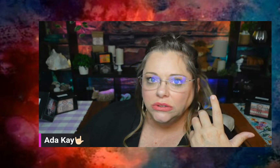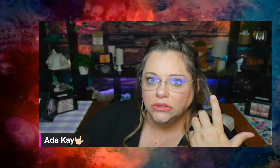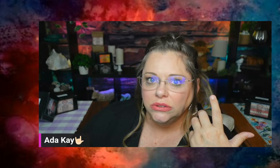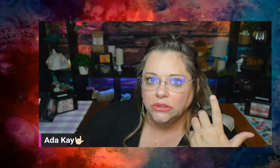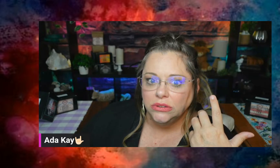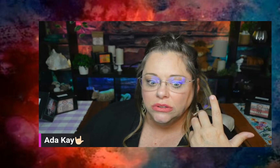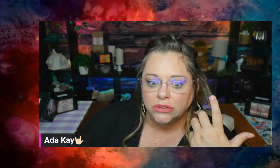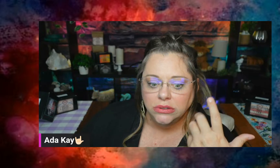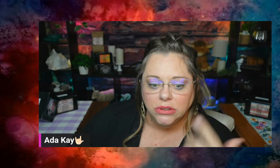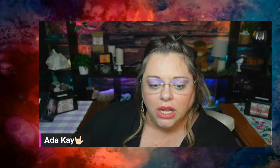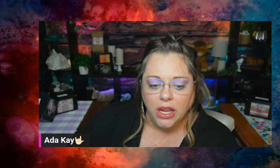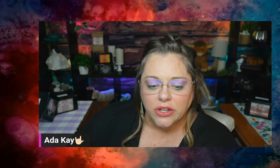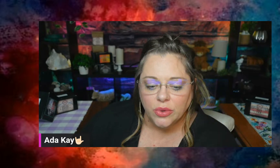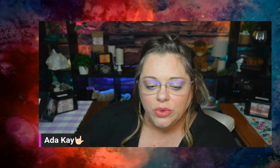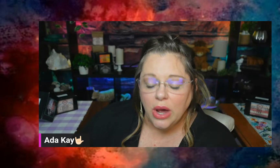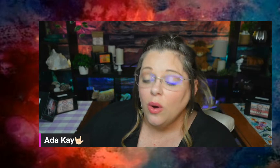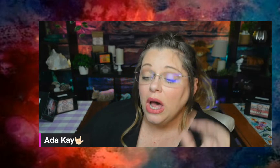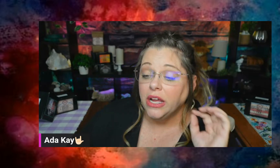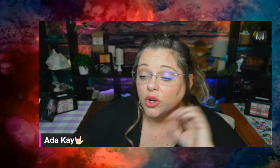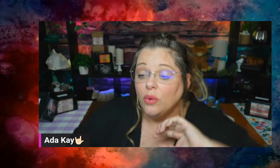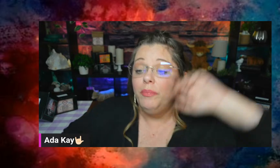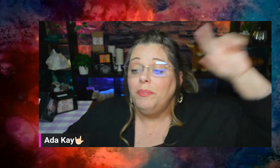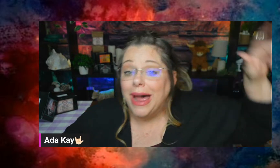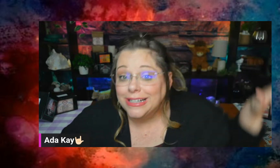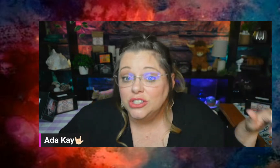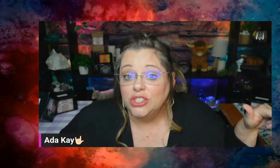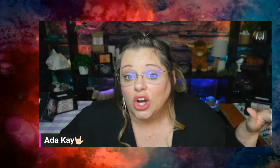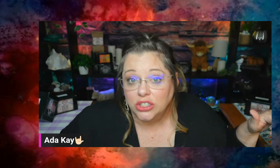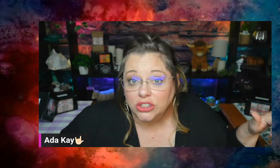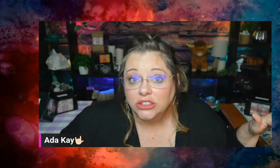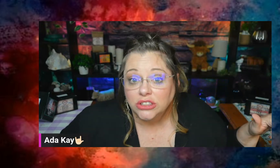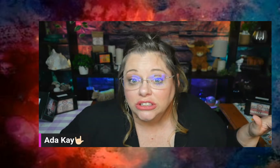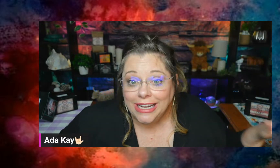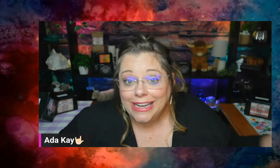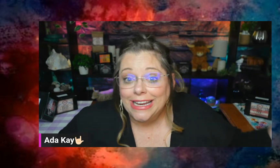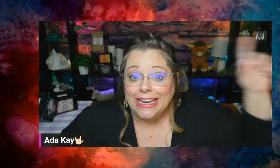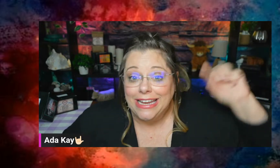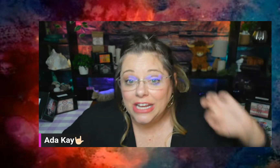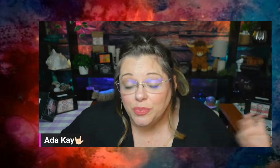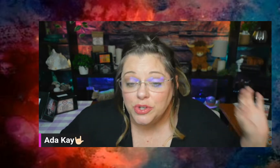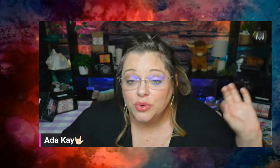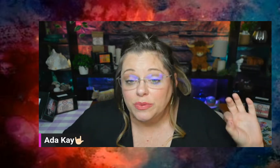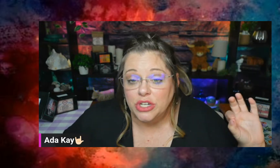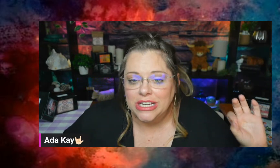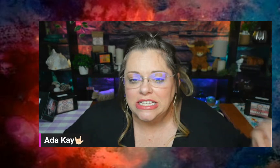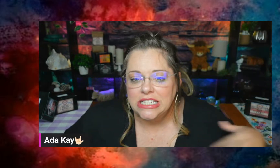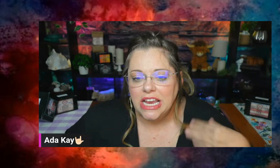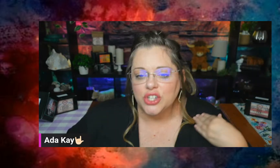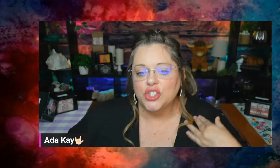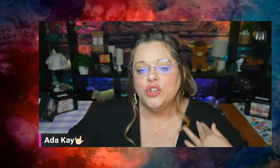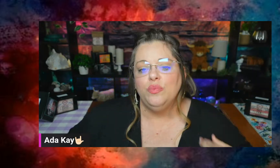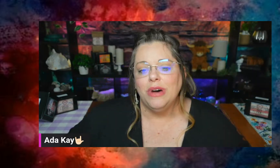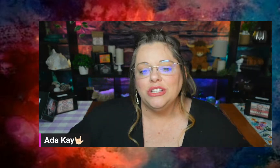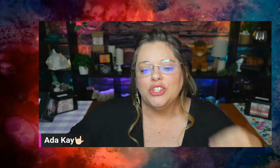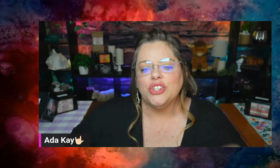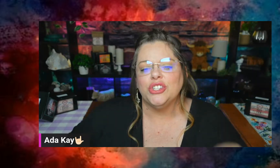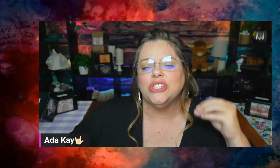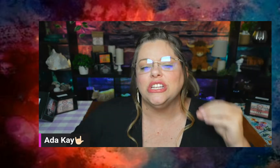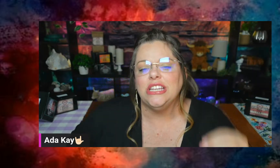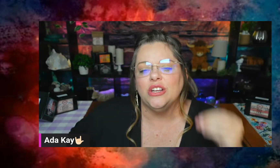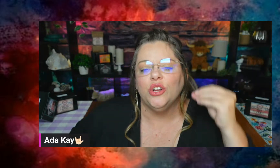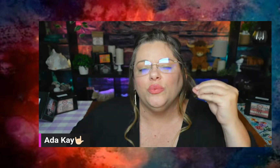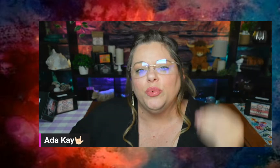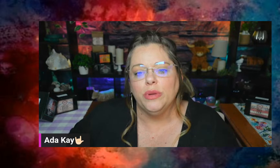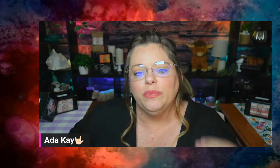fault. So now I got to go back to the doctor, get a prescription. It takes 2 months just